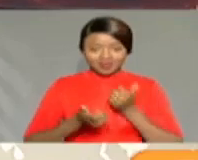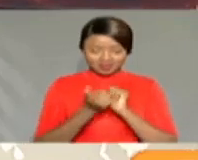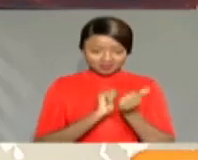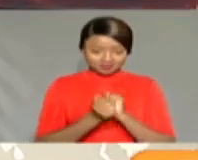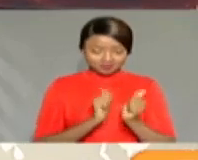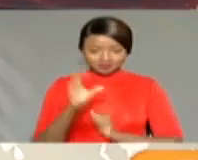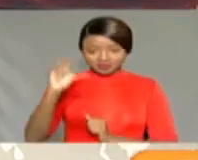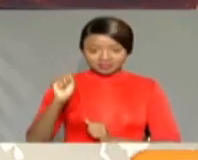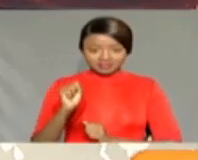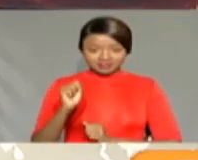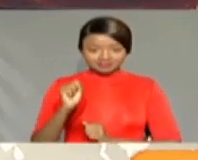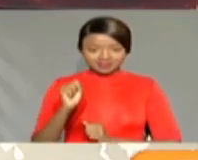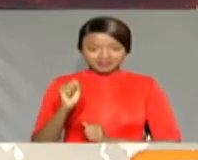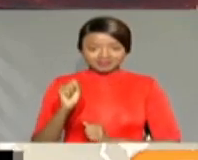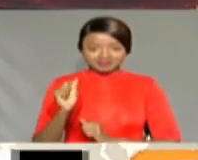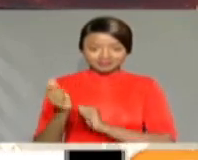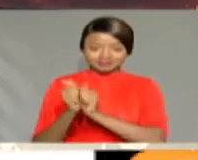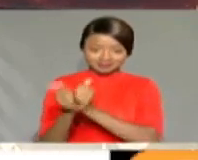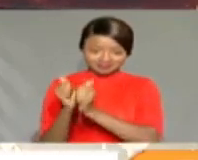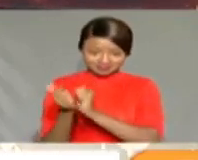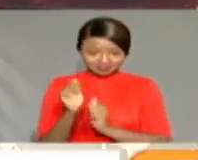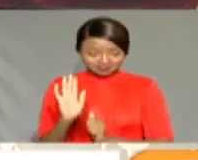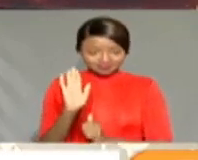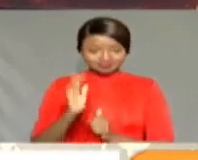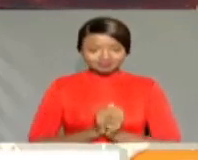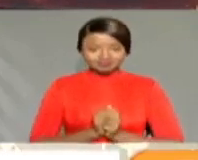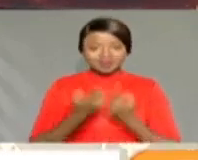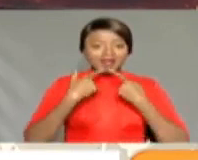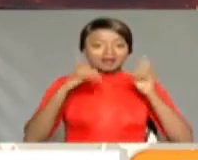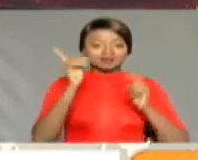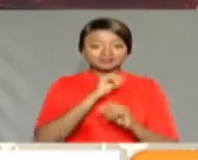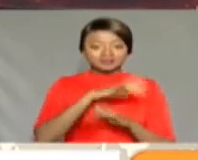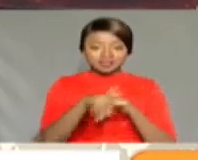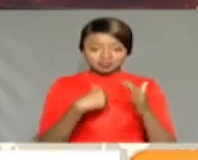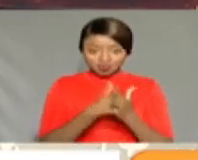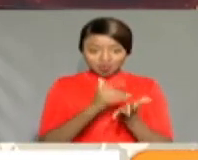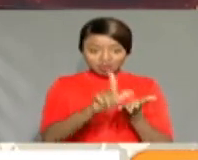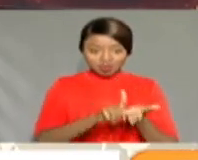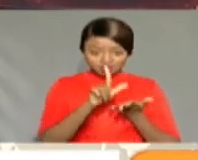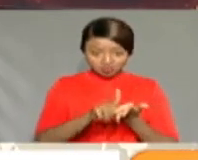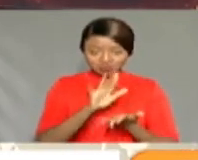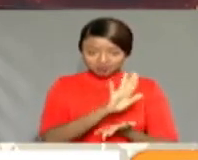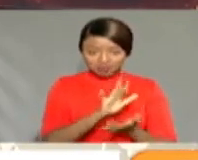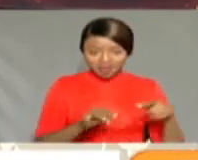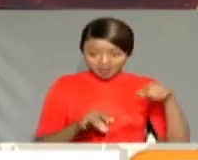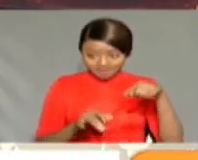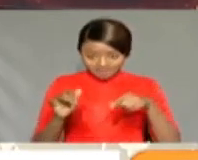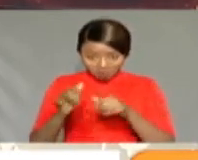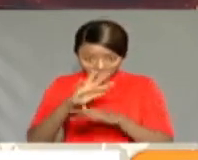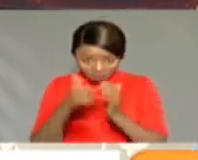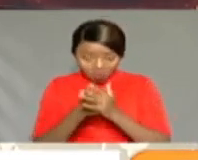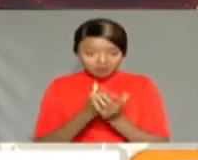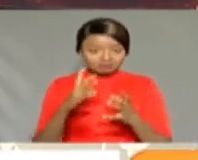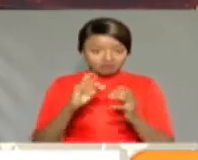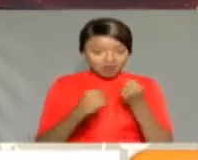The Cabinet Secretary for Sports Ambassador Amina Mohammed has declared that all outstanding debts owed to sports federations in Kenya will be